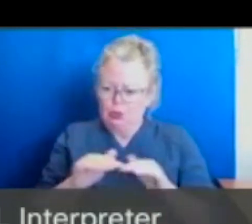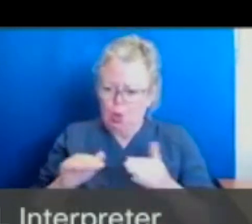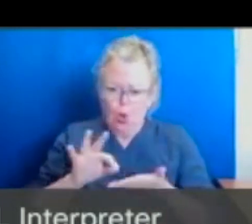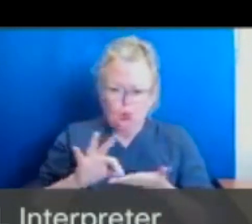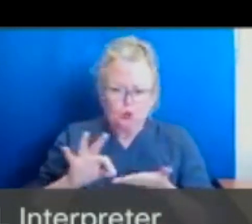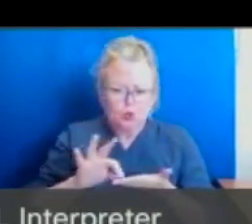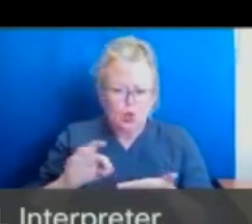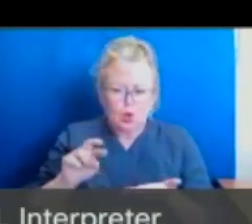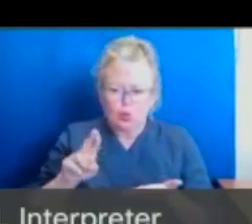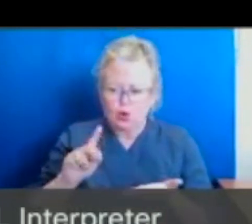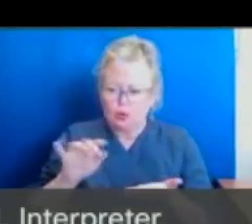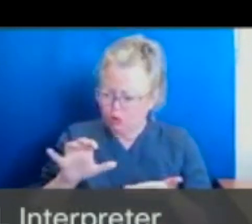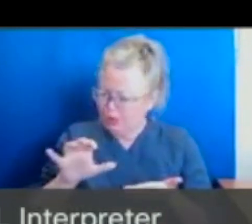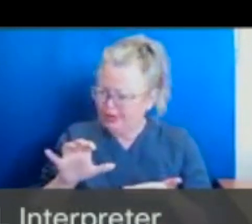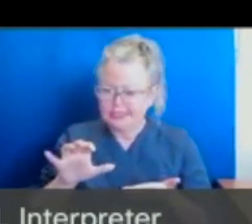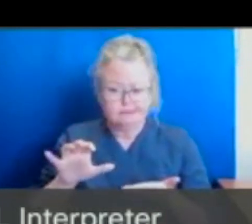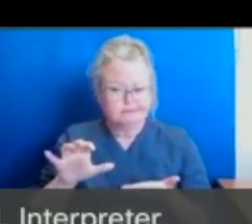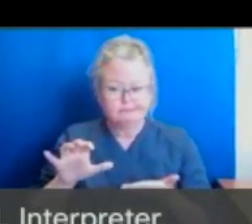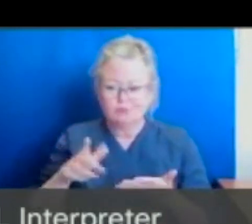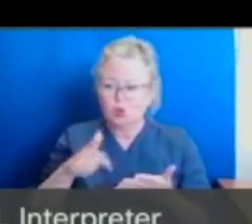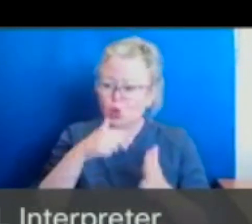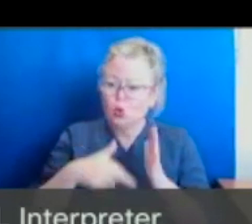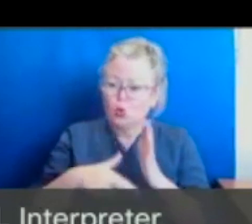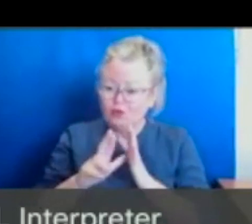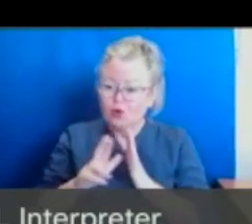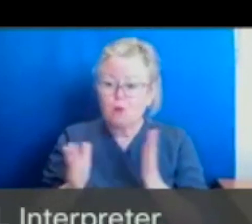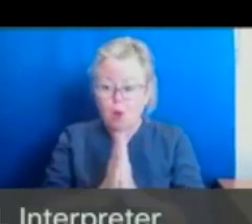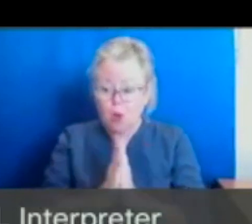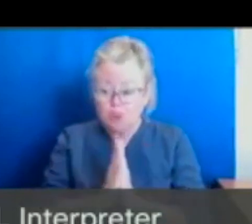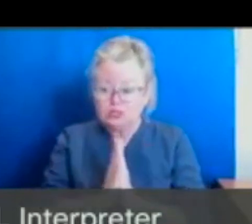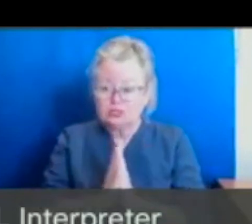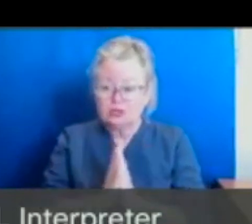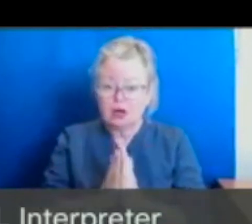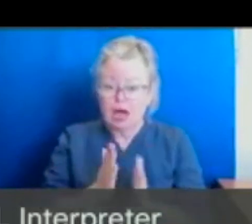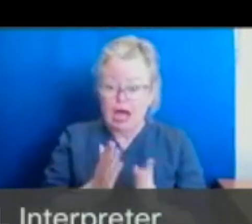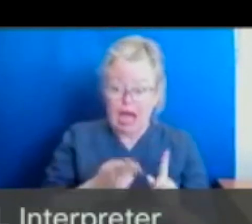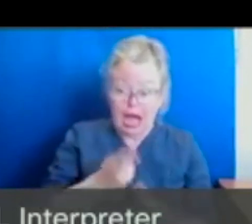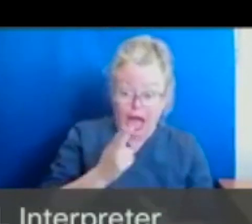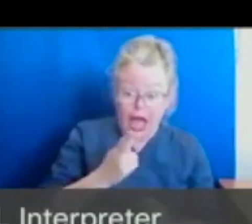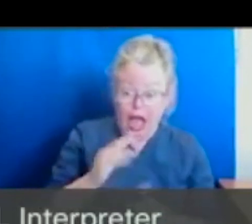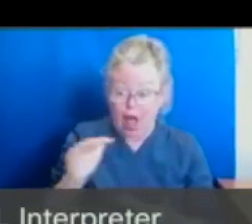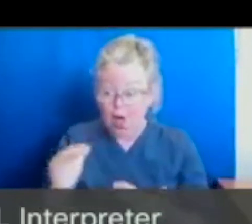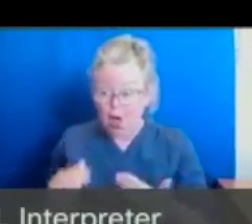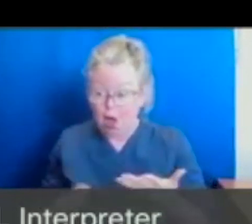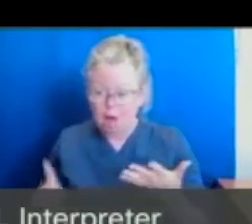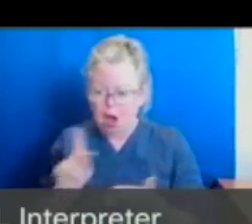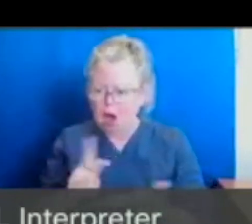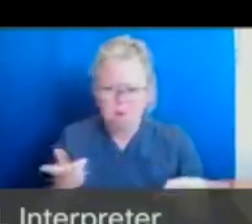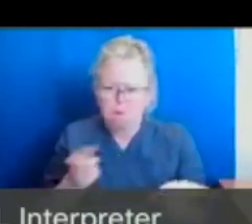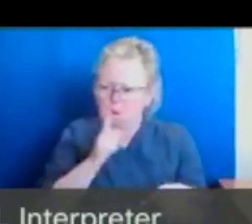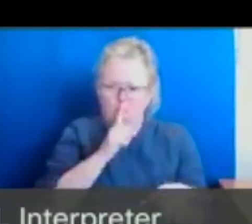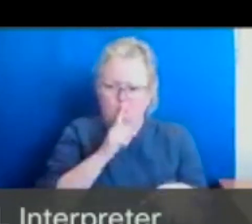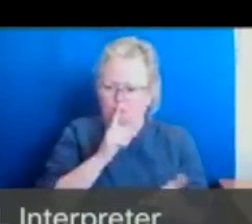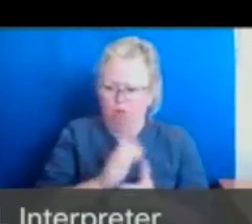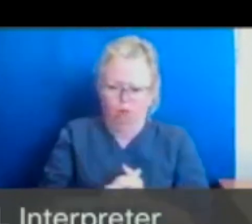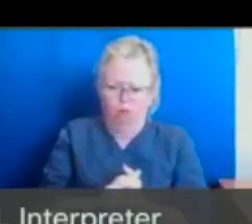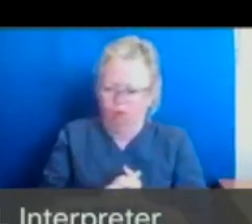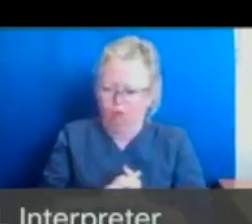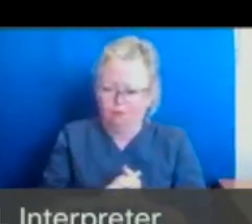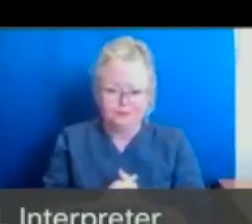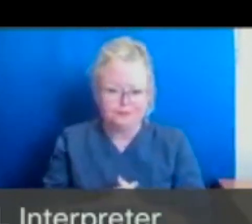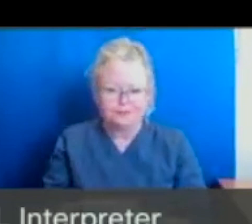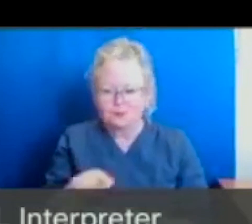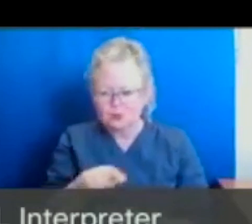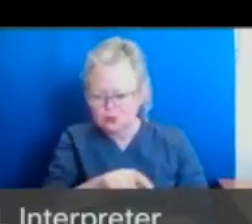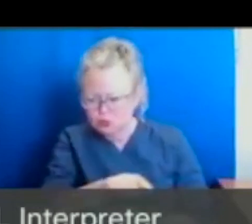rubrics to our reviewers. What we do is we rely upon their